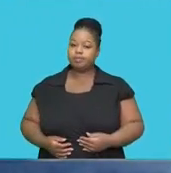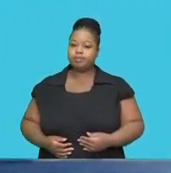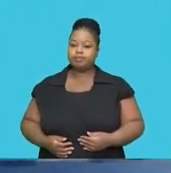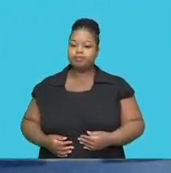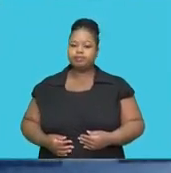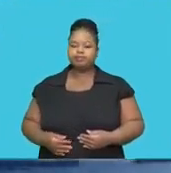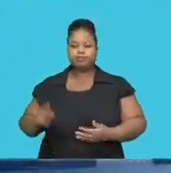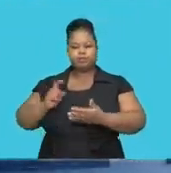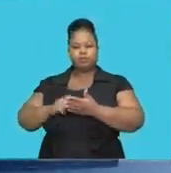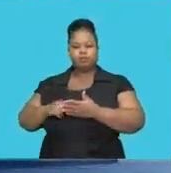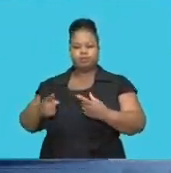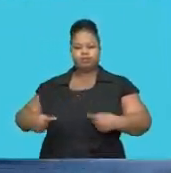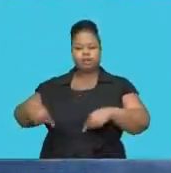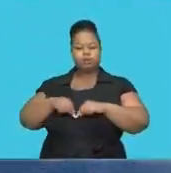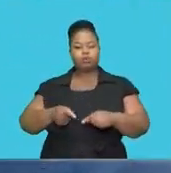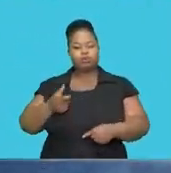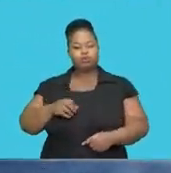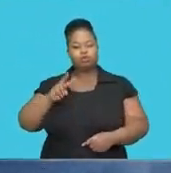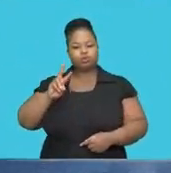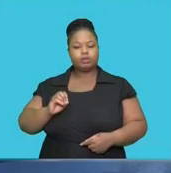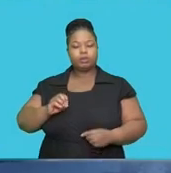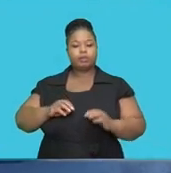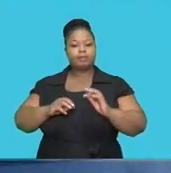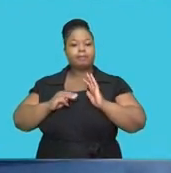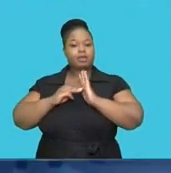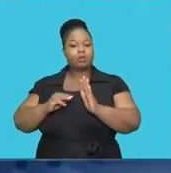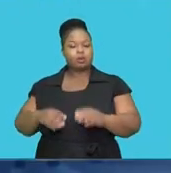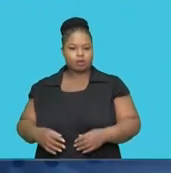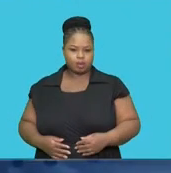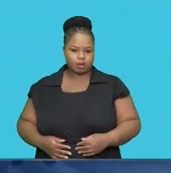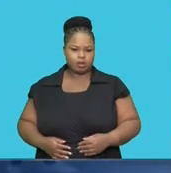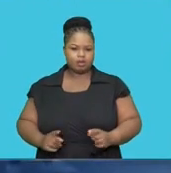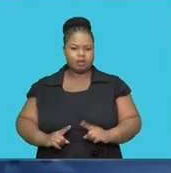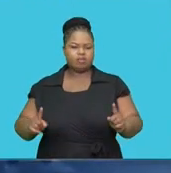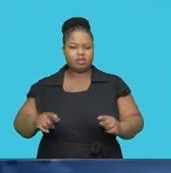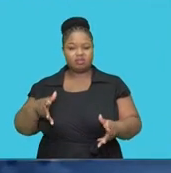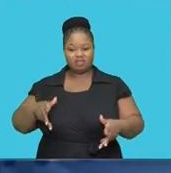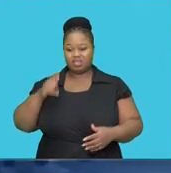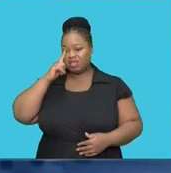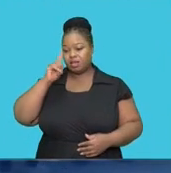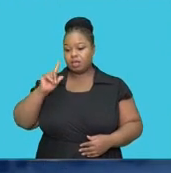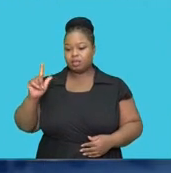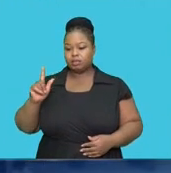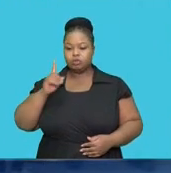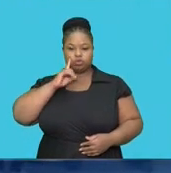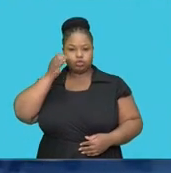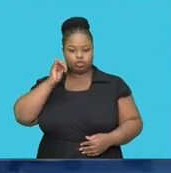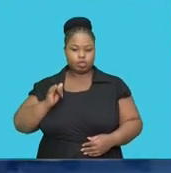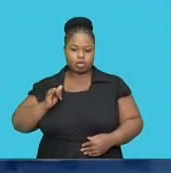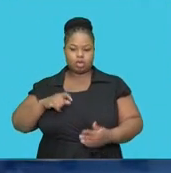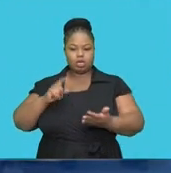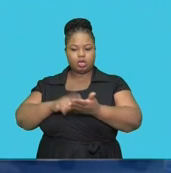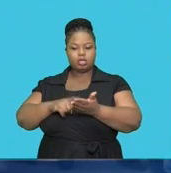they are owing us plus 20 million. But in overall here in Indonesia, when we check our debt